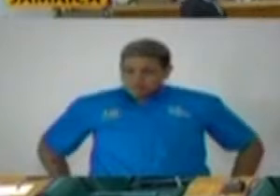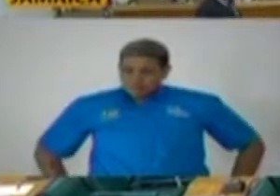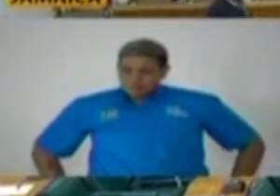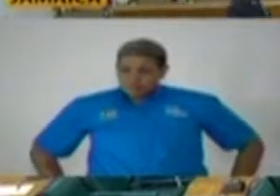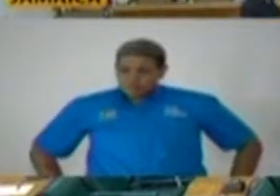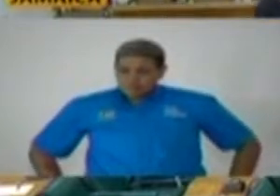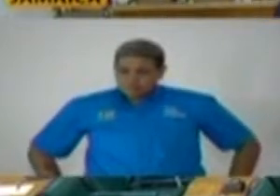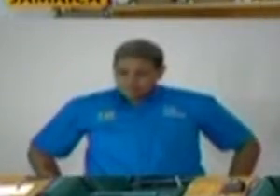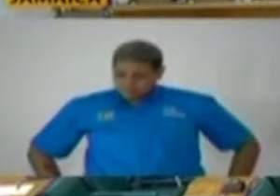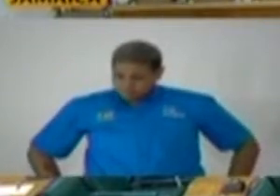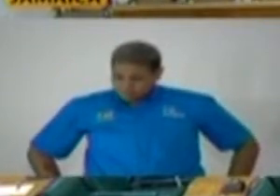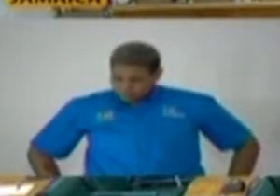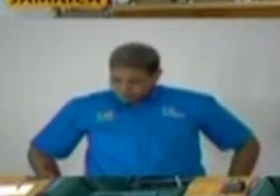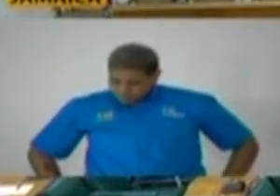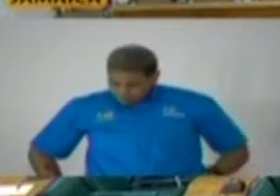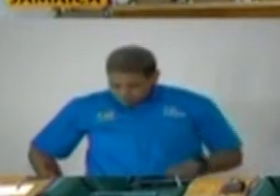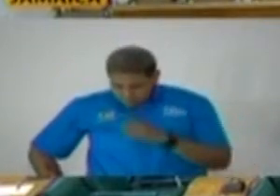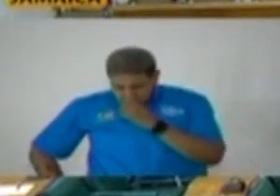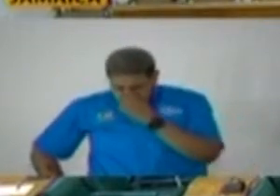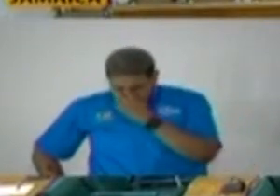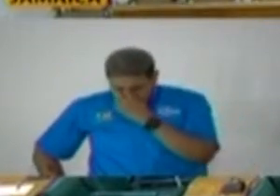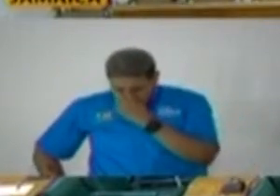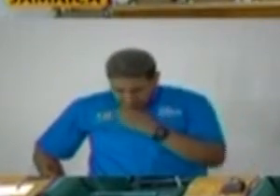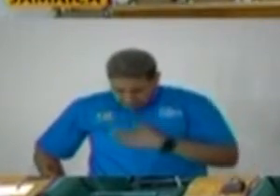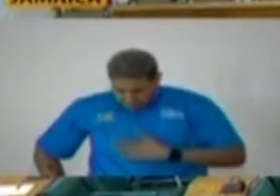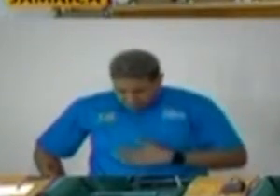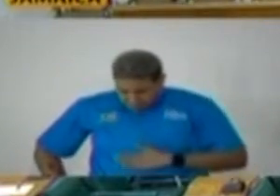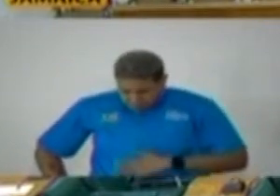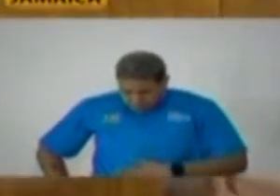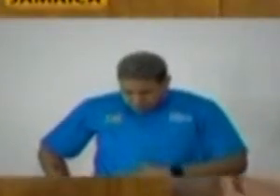I really hope you didn't say that.